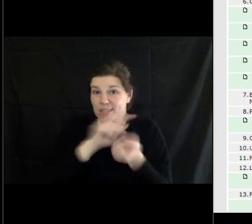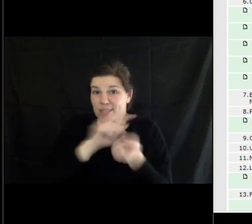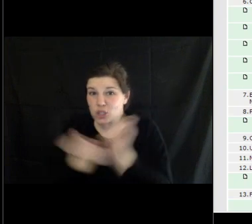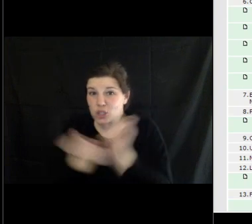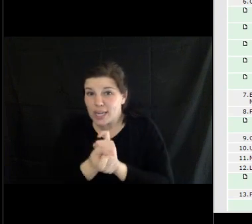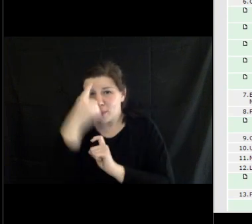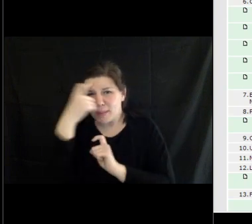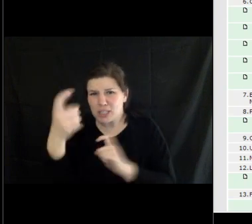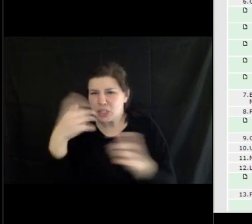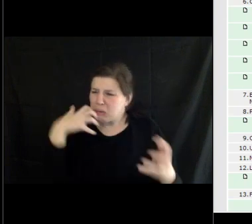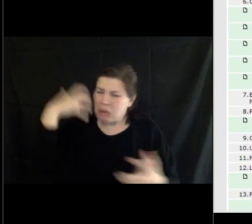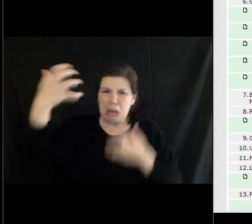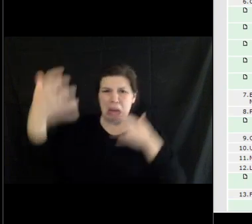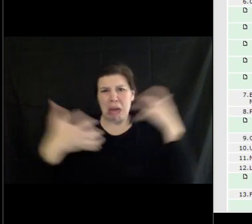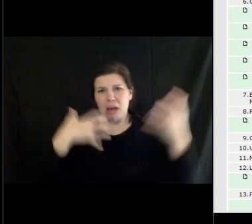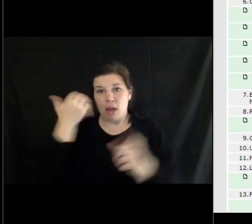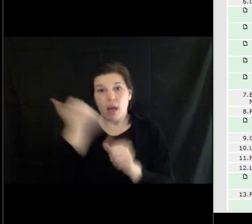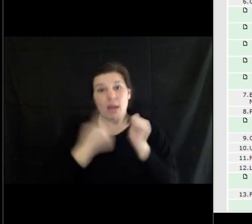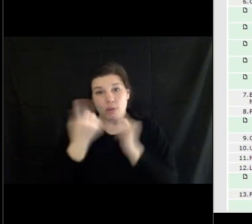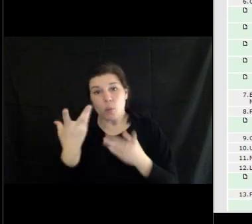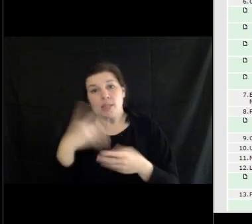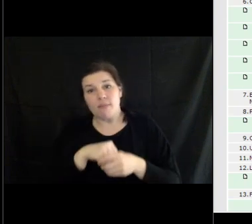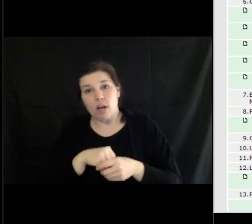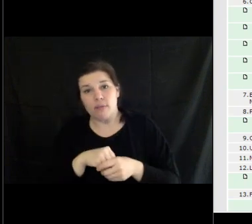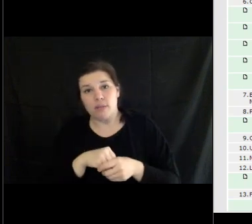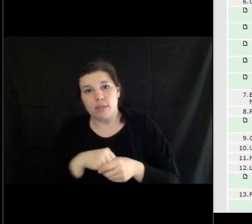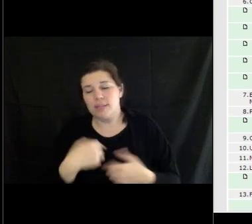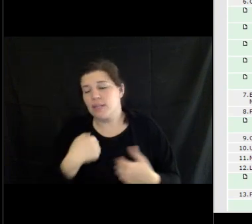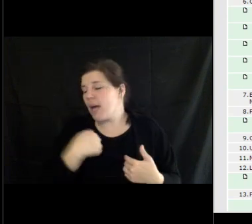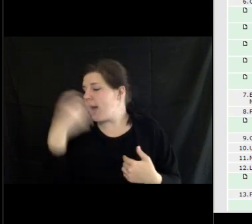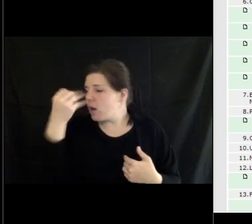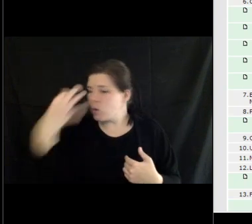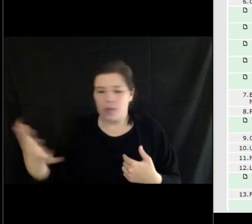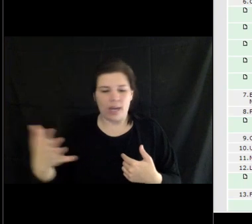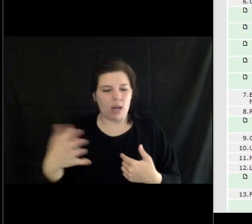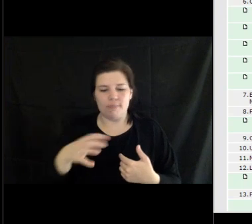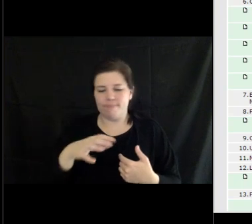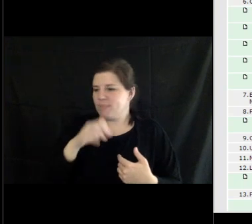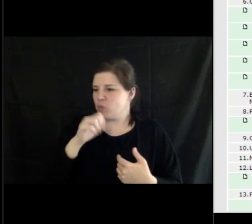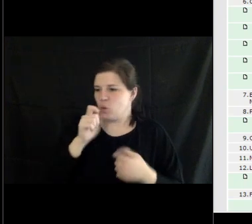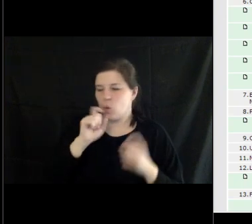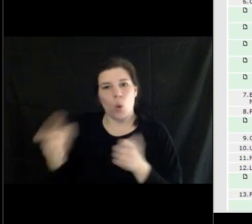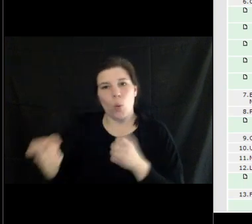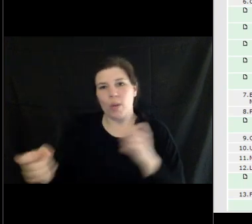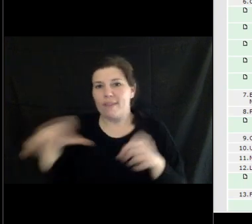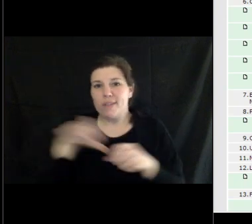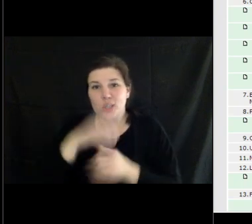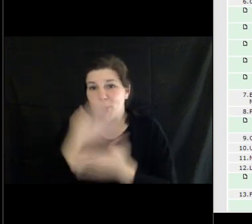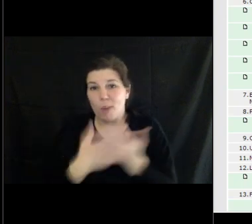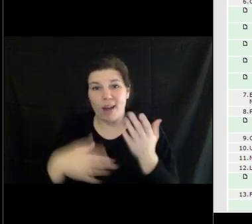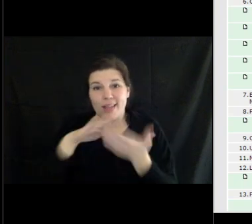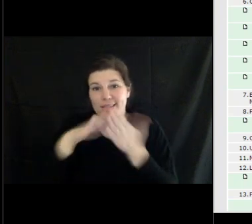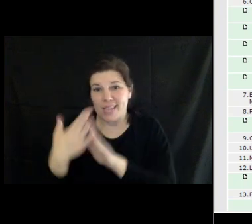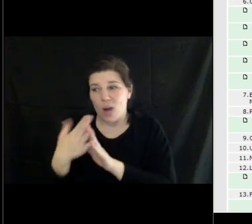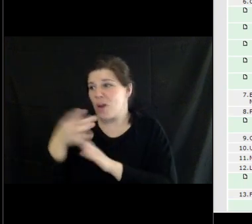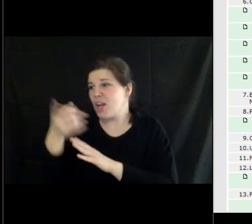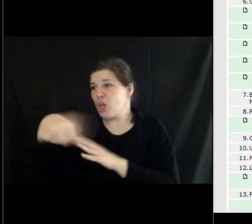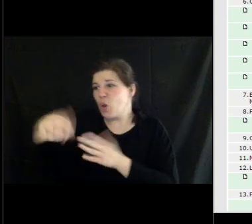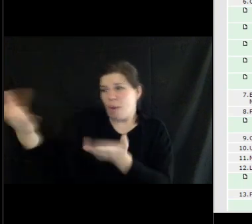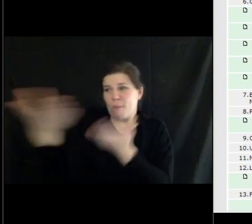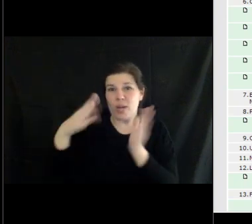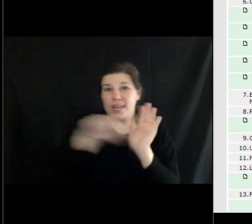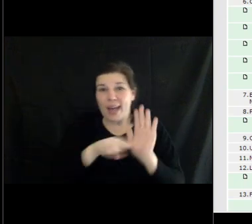you scream and it's everybody's part of it. You know, I don't give a shit what part of the town you are. There's too many people bringing too much negative stuff in there. And if you